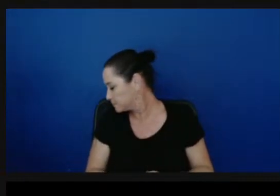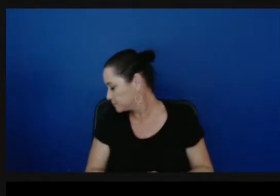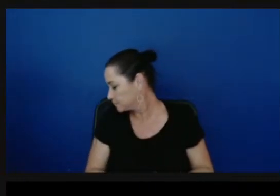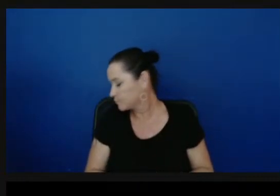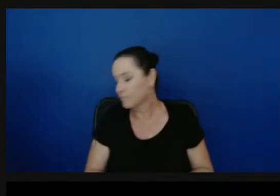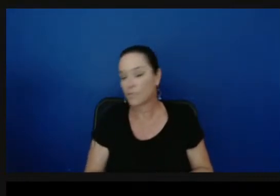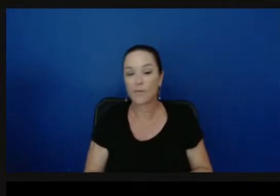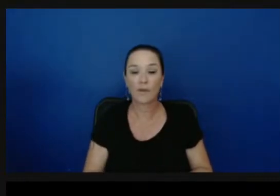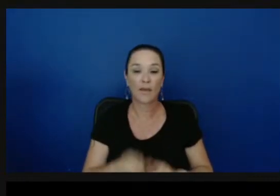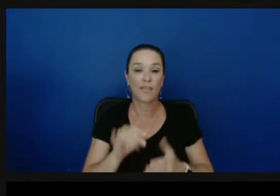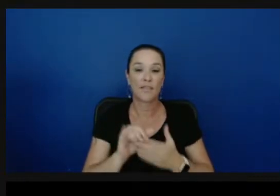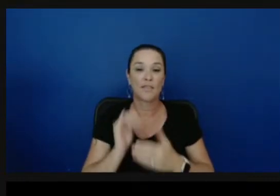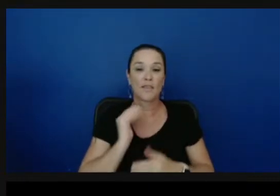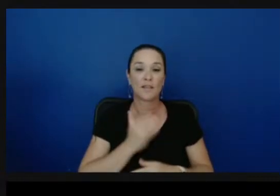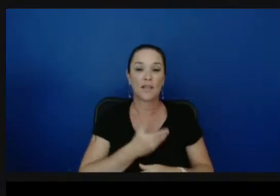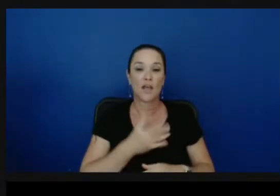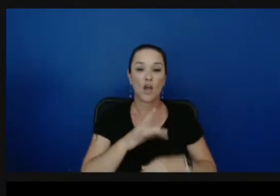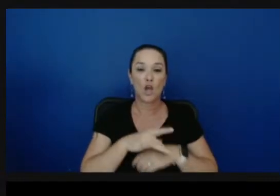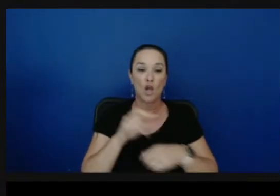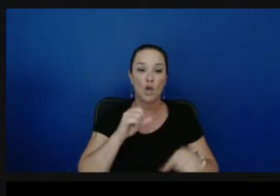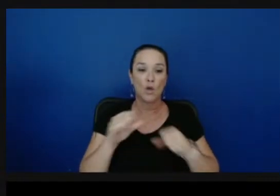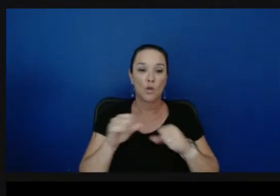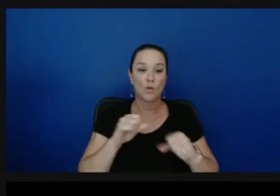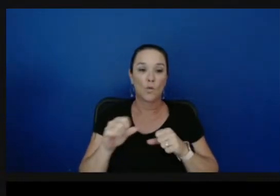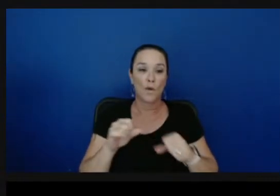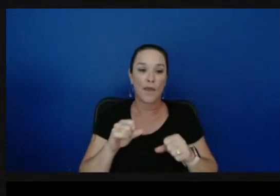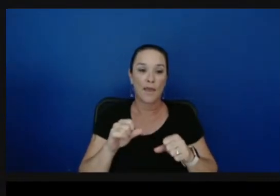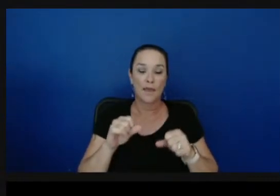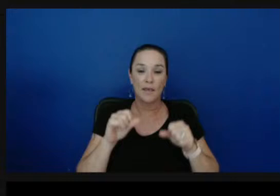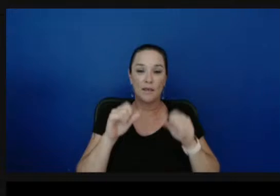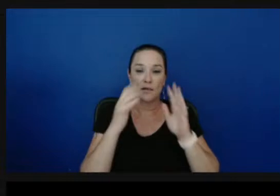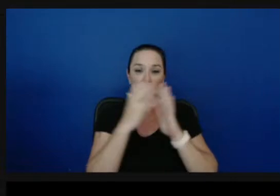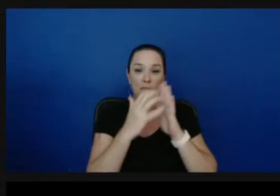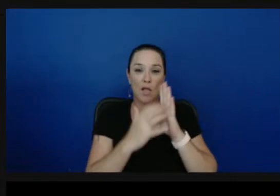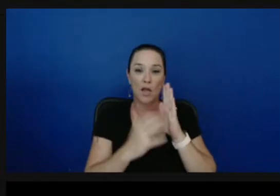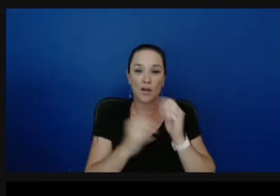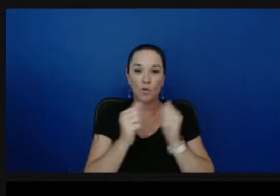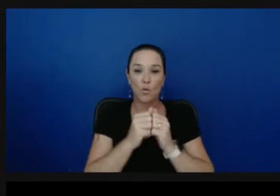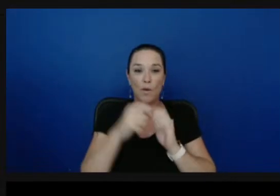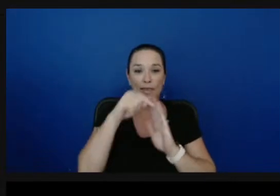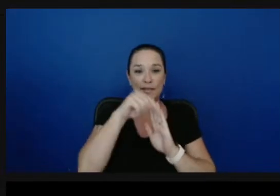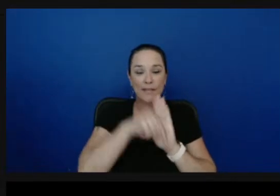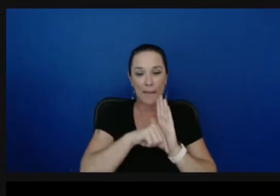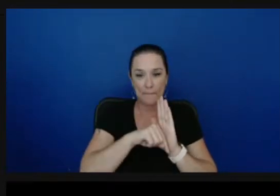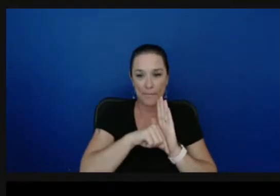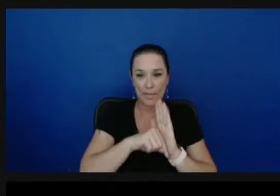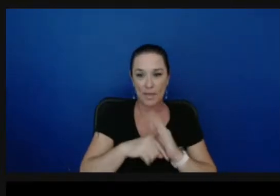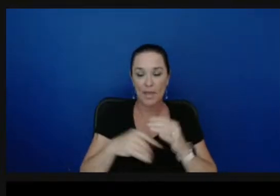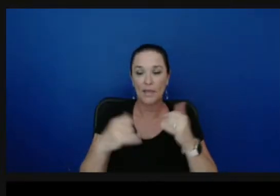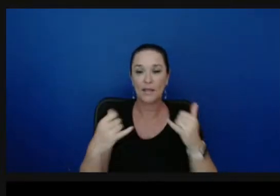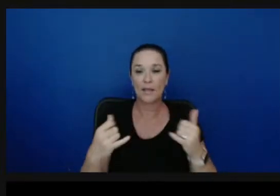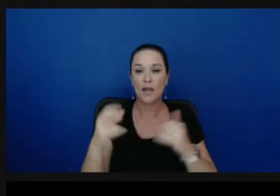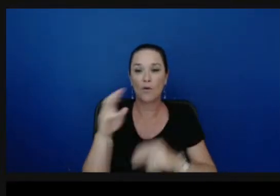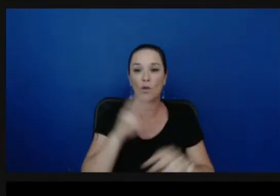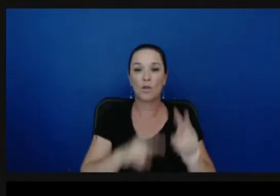That's our earthquakes plotted by depth. And we also like to look at them in a more traditional way, plotted by